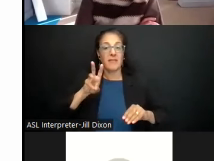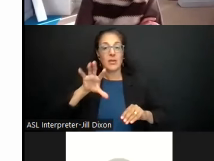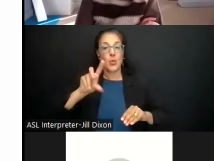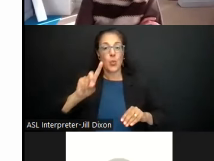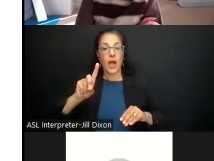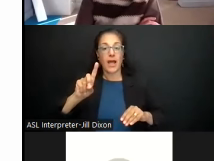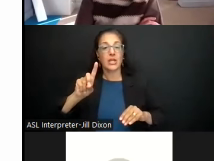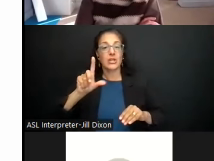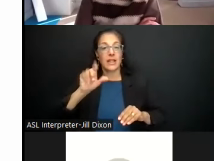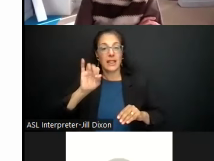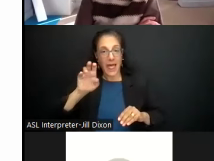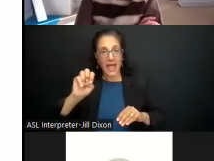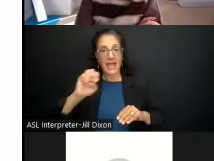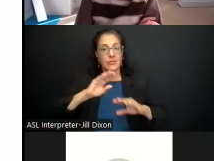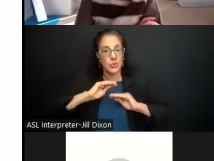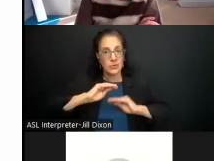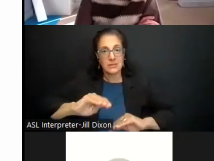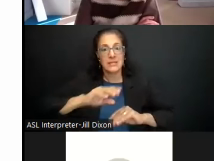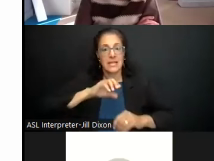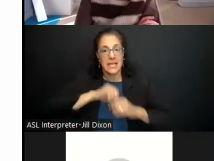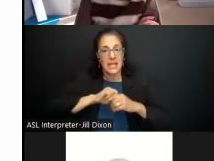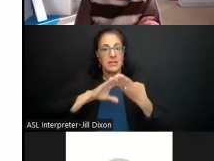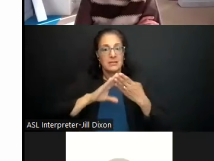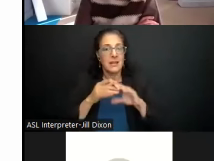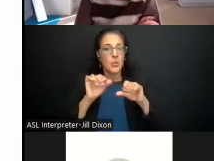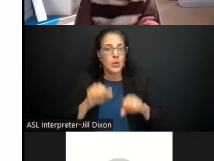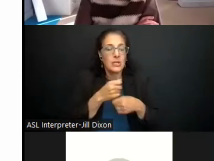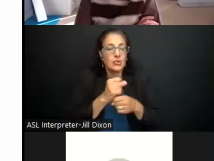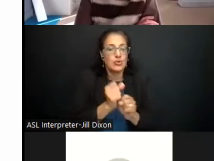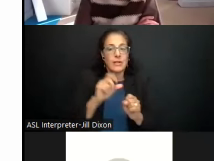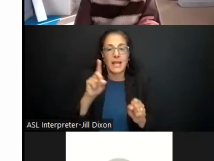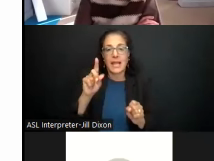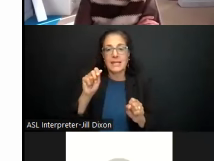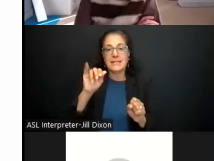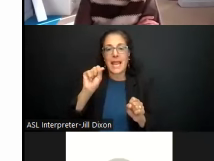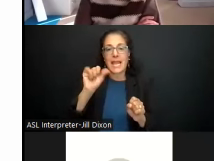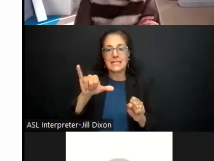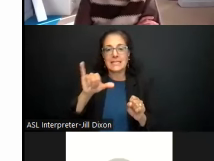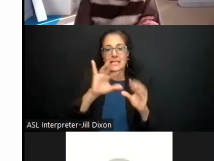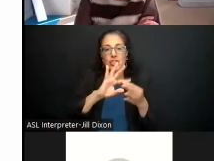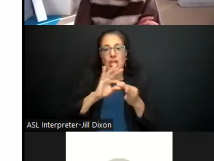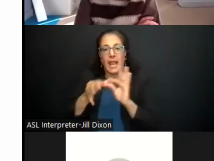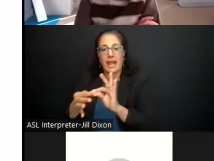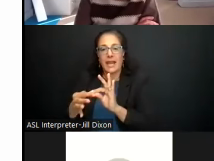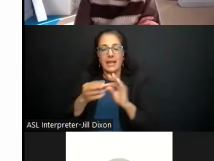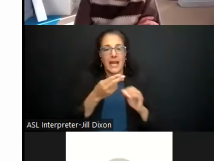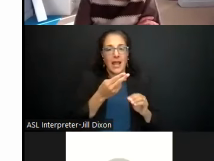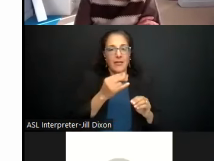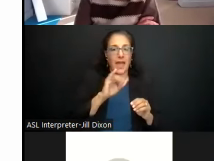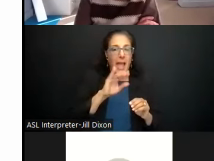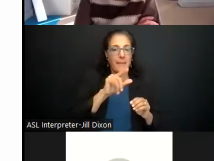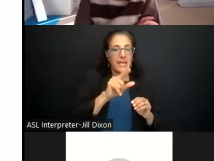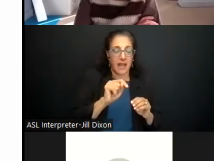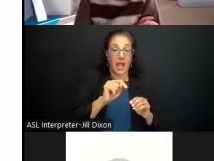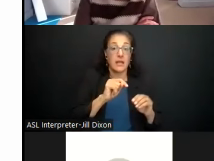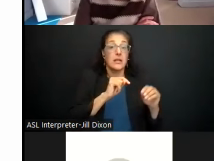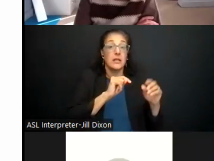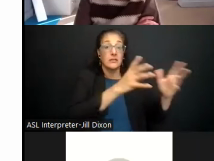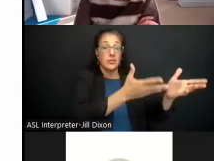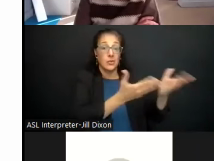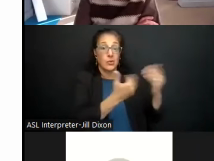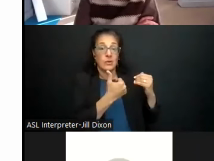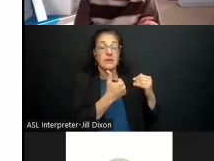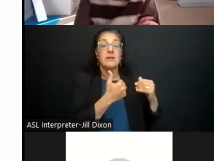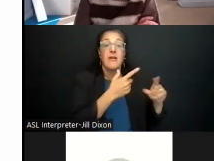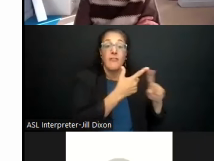city. We need to create these little daisy chain of habitat to bring wildlife from the